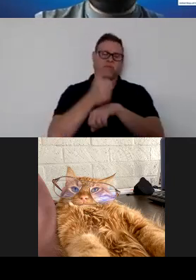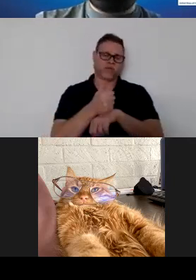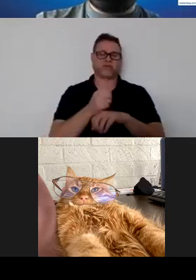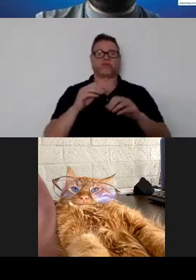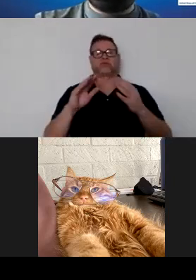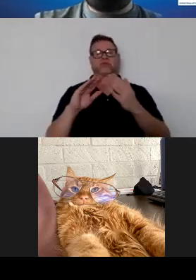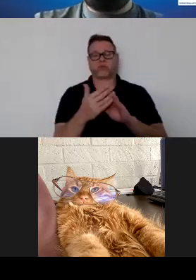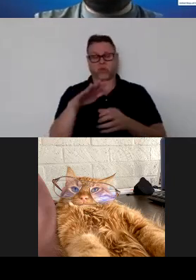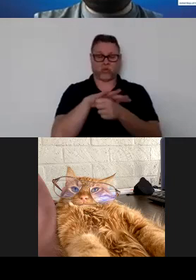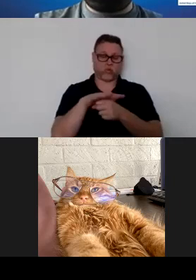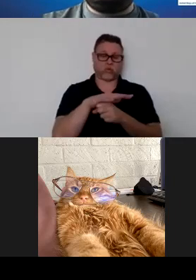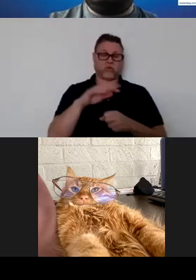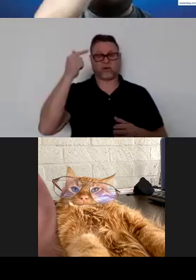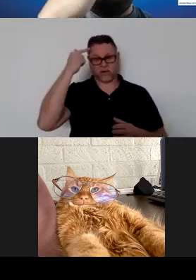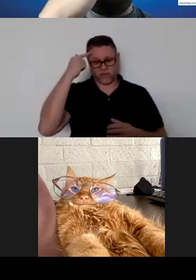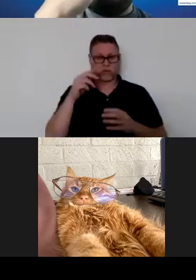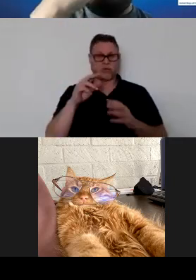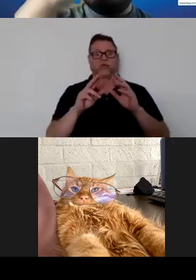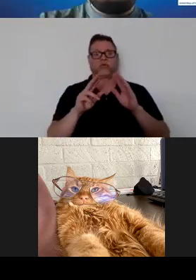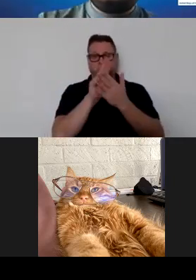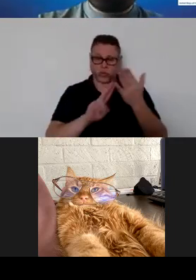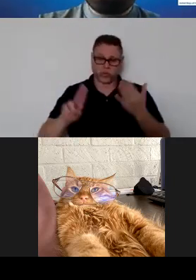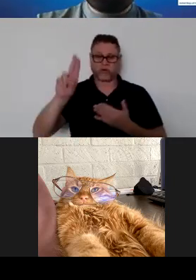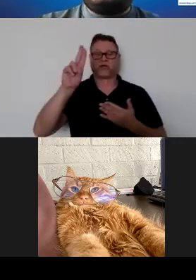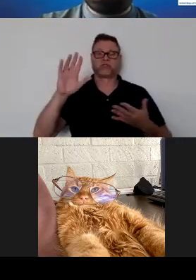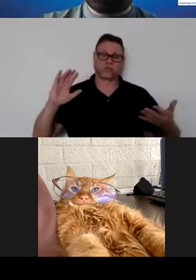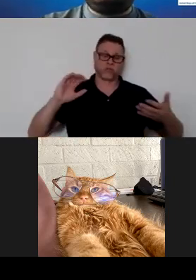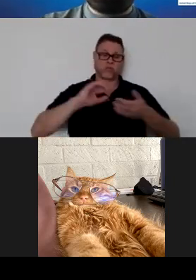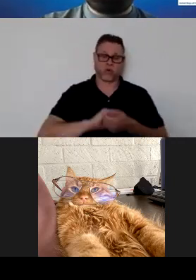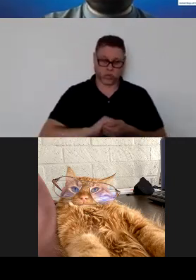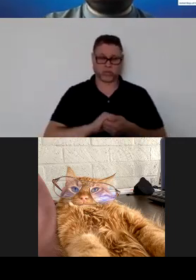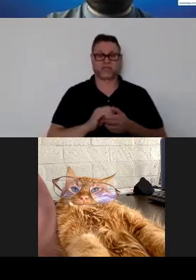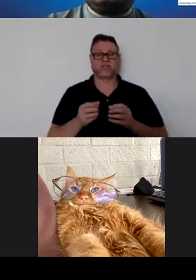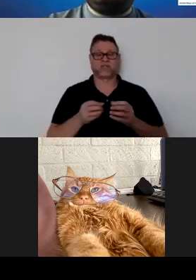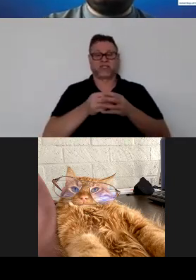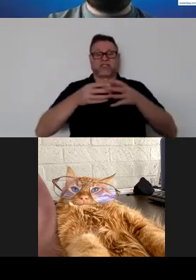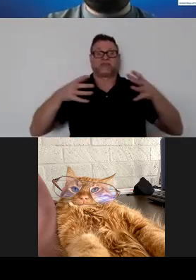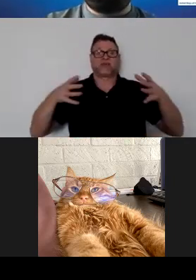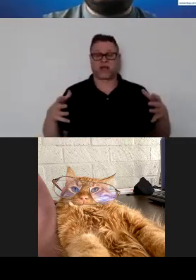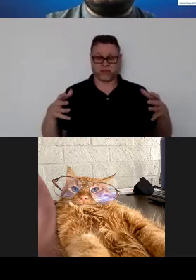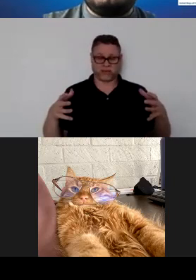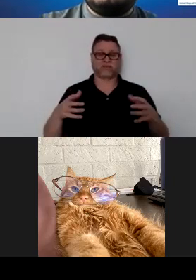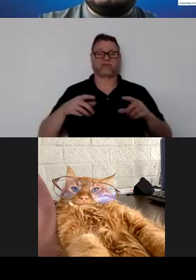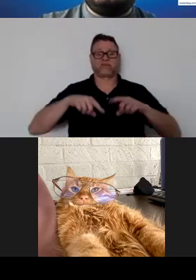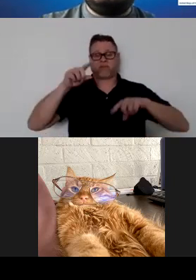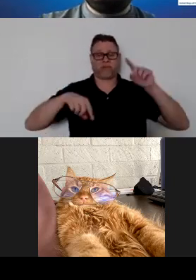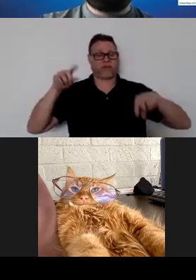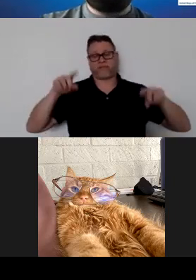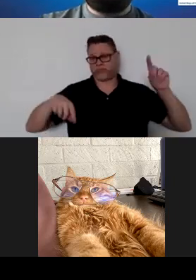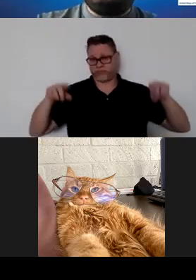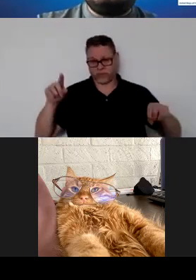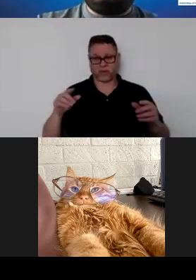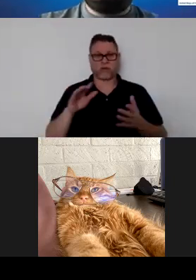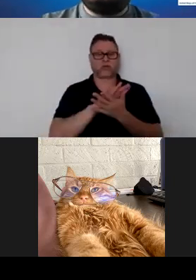government agencies, and even university partners. These expanded collaborations can take a range of forms, including